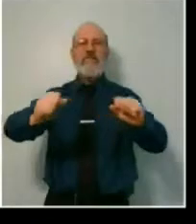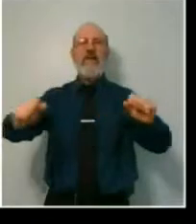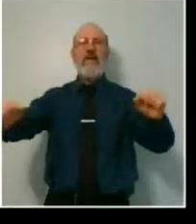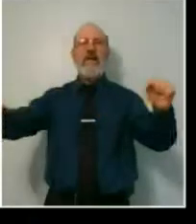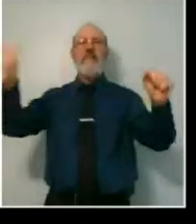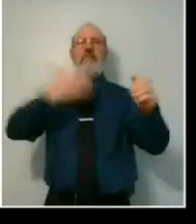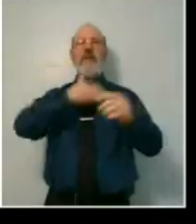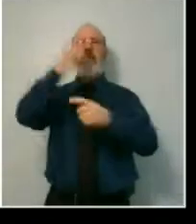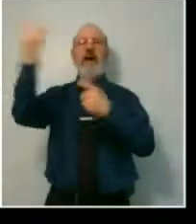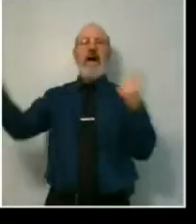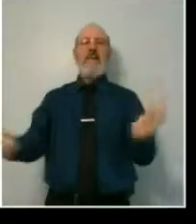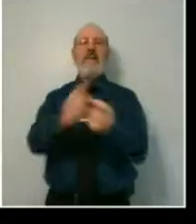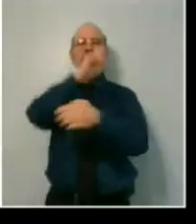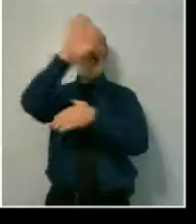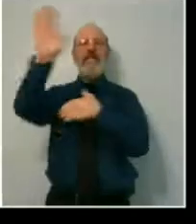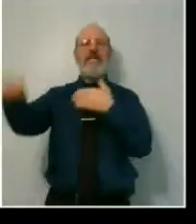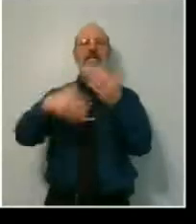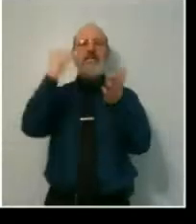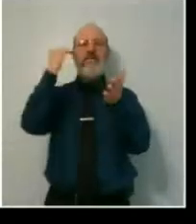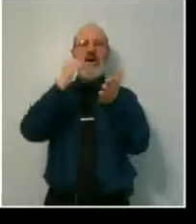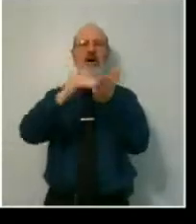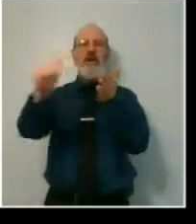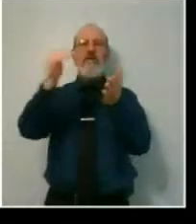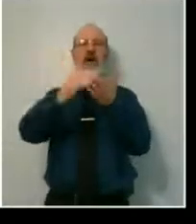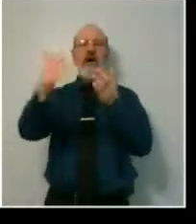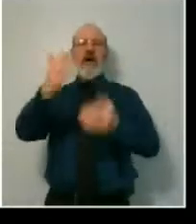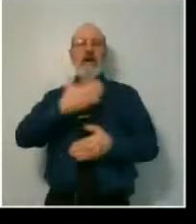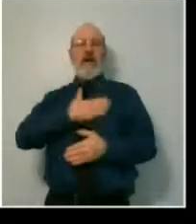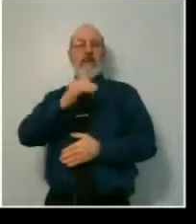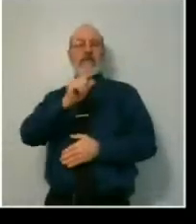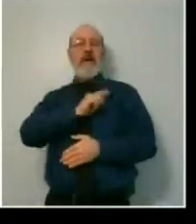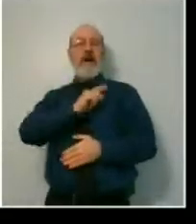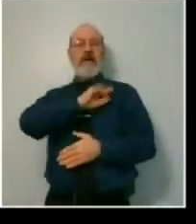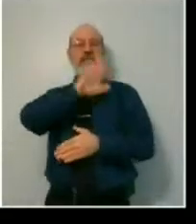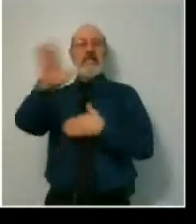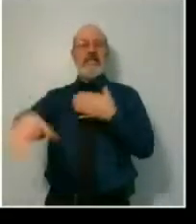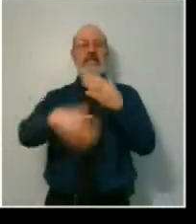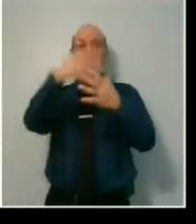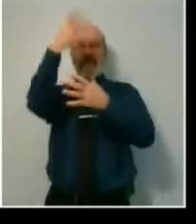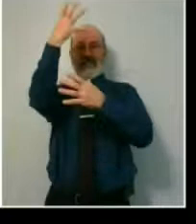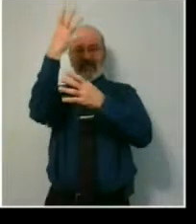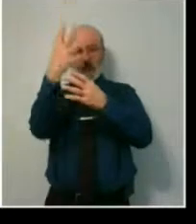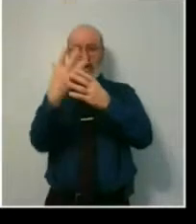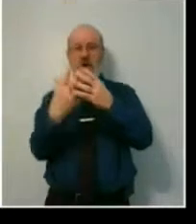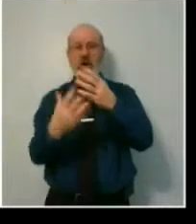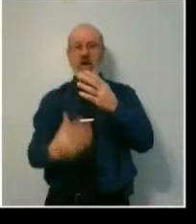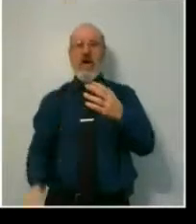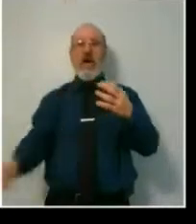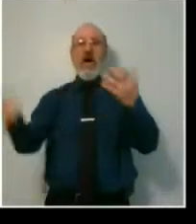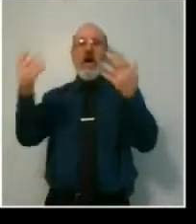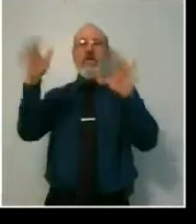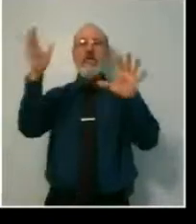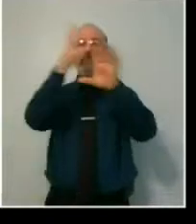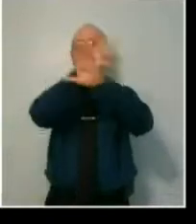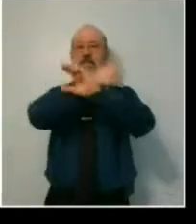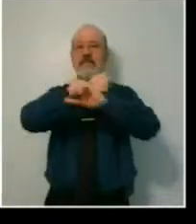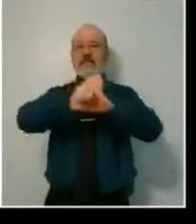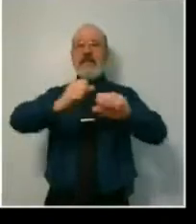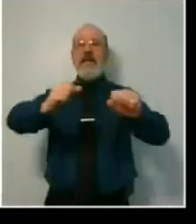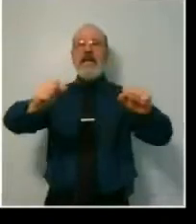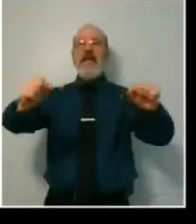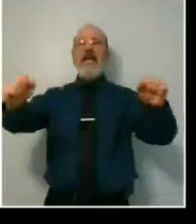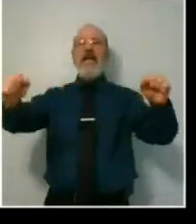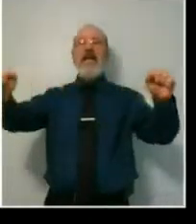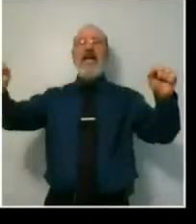Saved, my sins are all pardoned, my guilt is all gone.